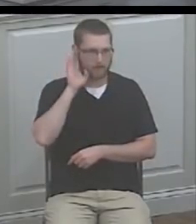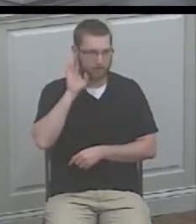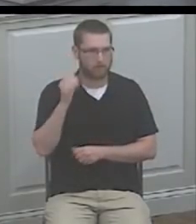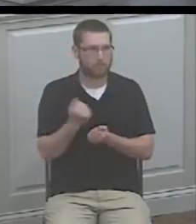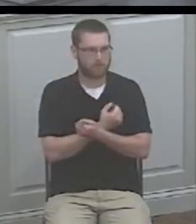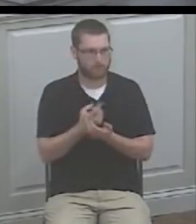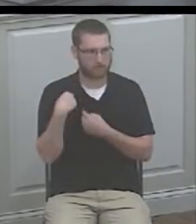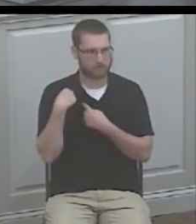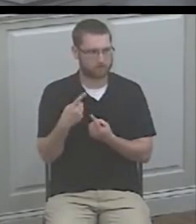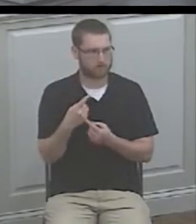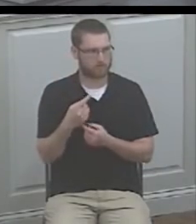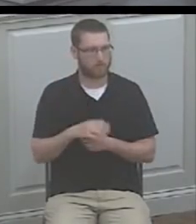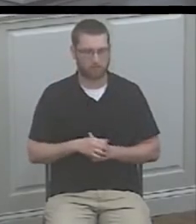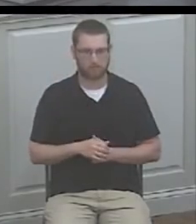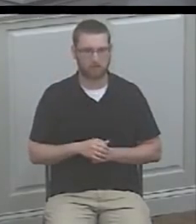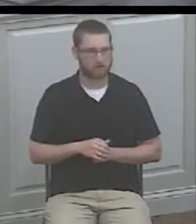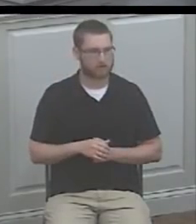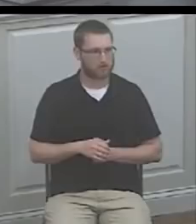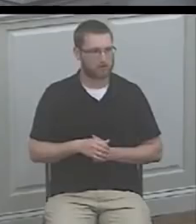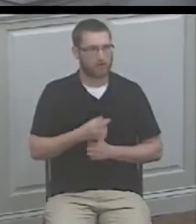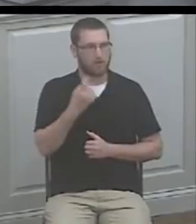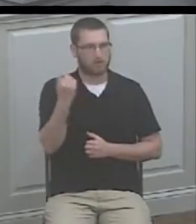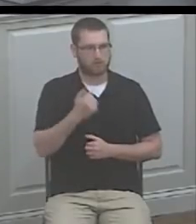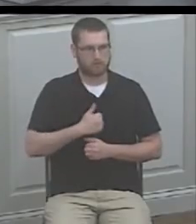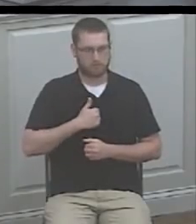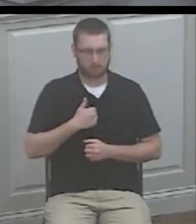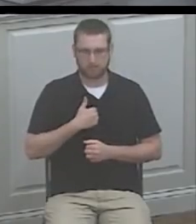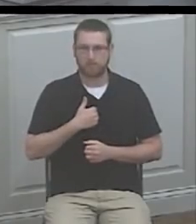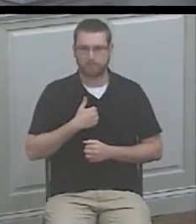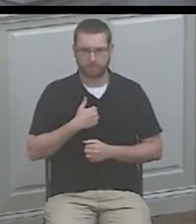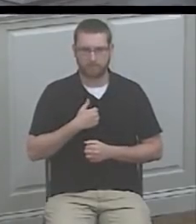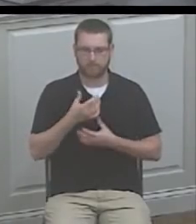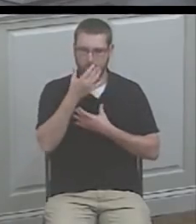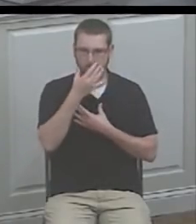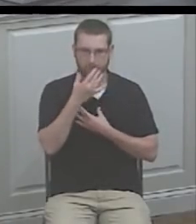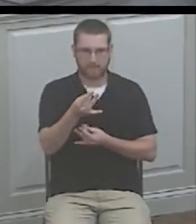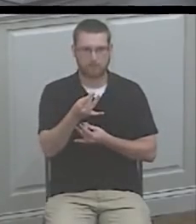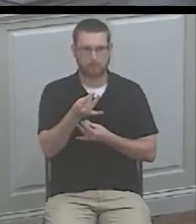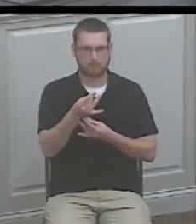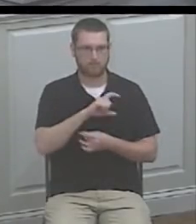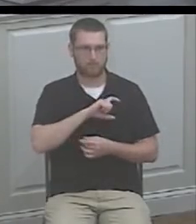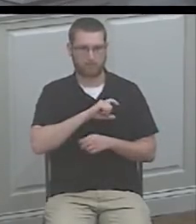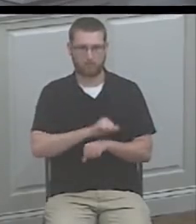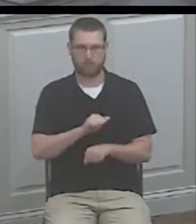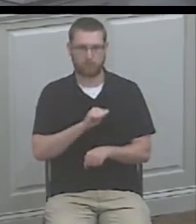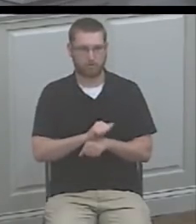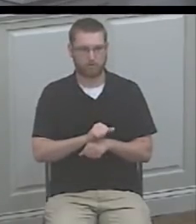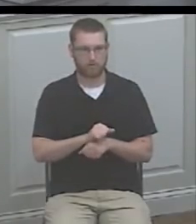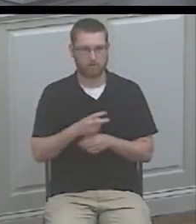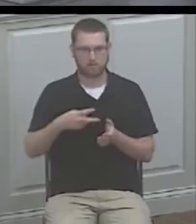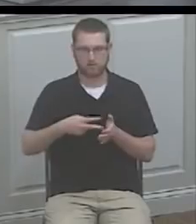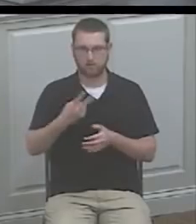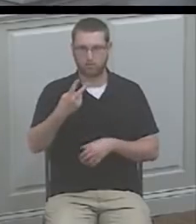clear. As somebody who has taken particular interest in law enforcement, has been a two-time